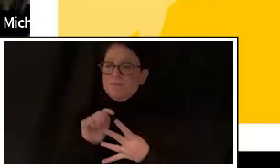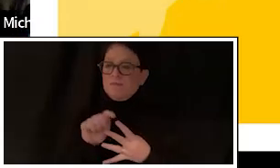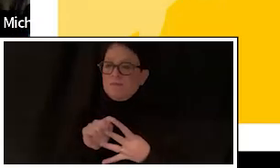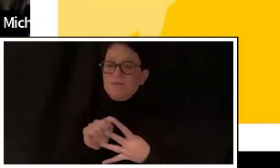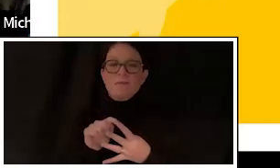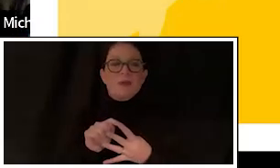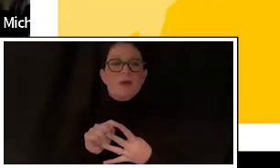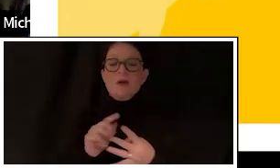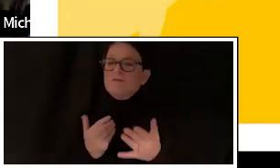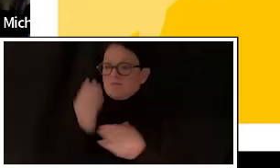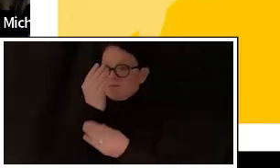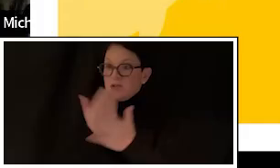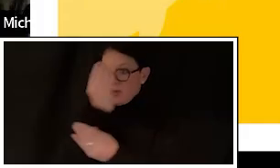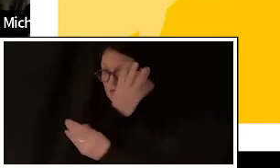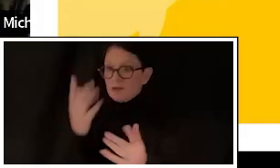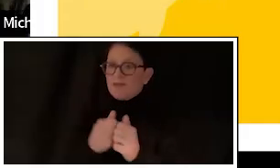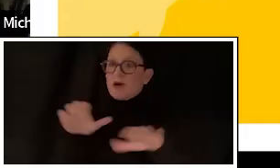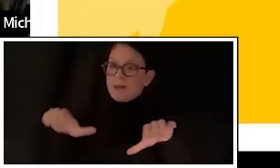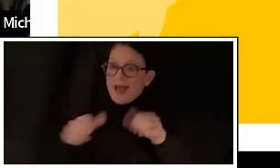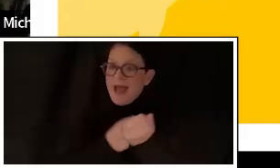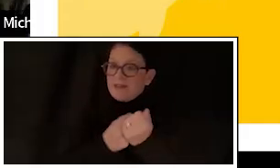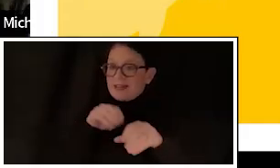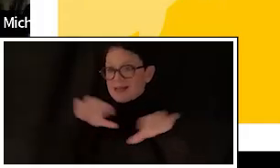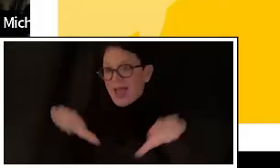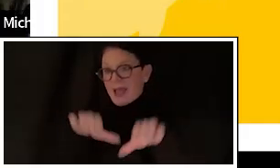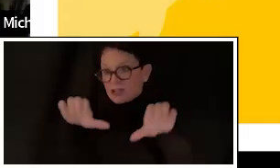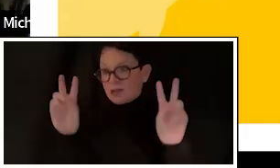So now for some updates from Advocates in Action.